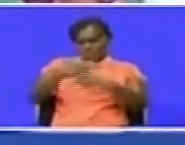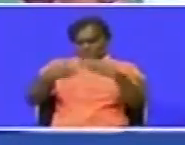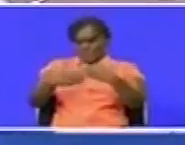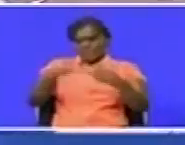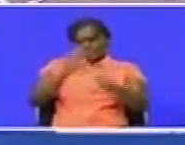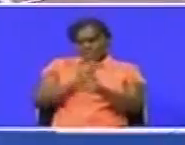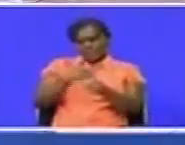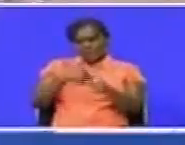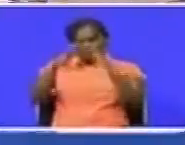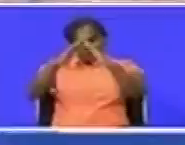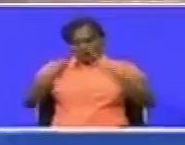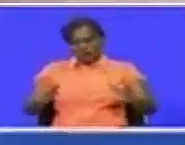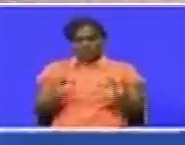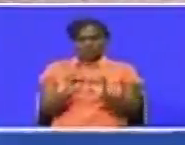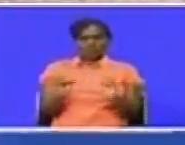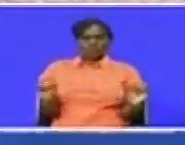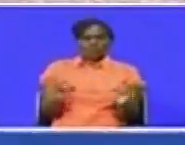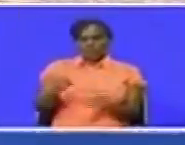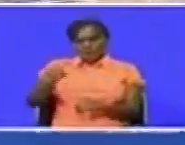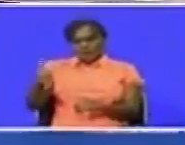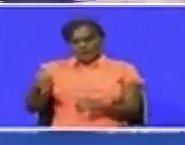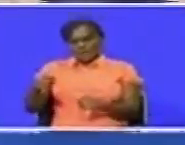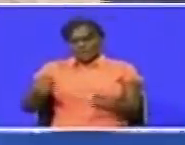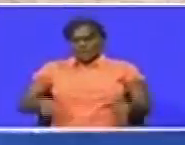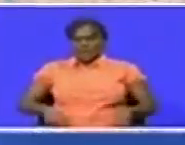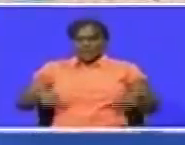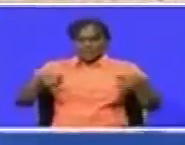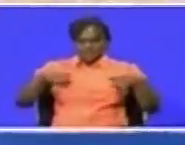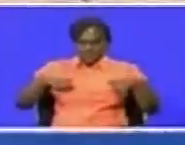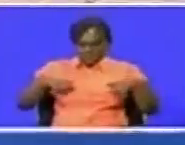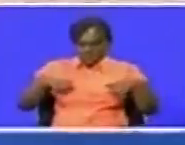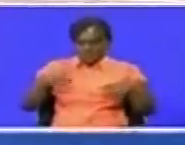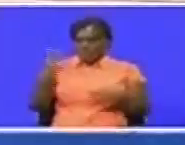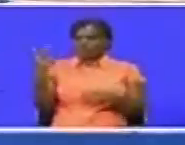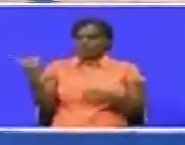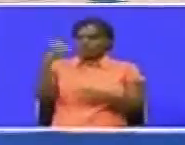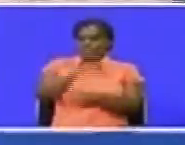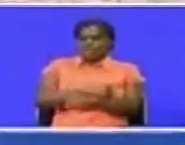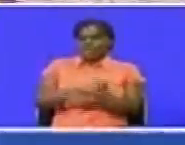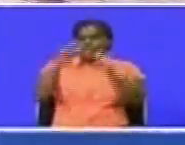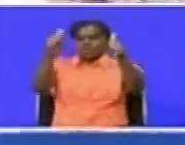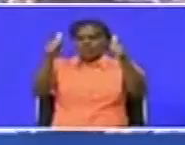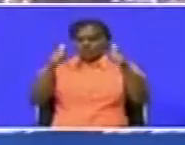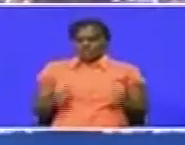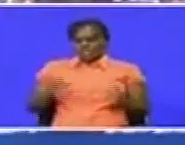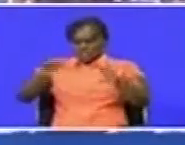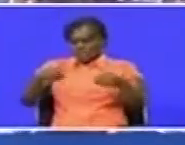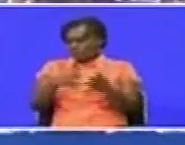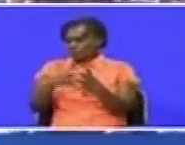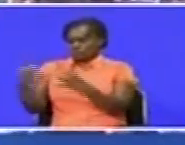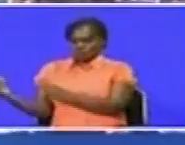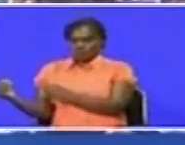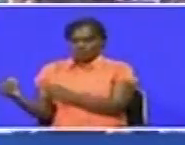unsettled. For those living in those earmarked buildings, a 2-day notice had been given to leave. Many